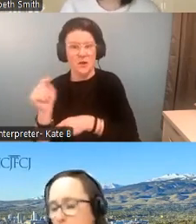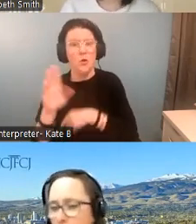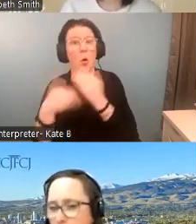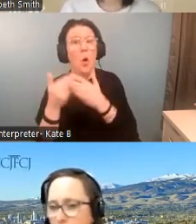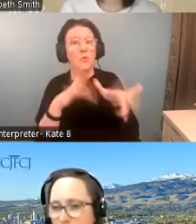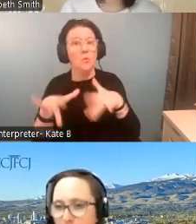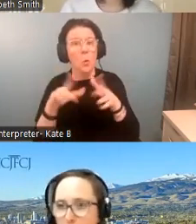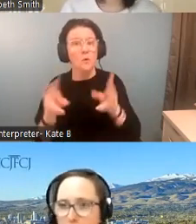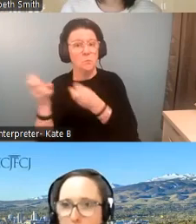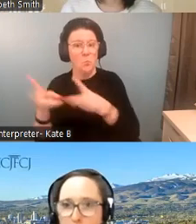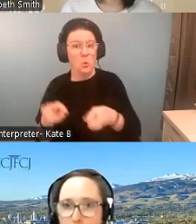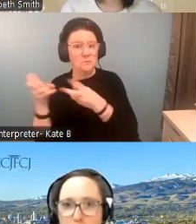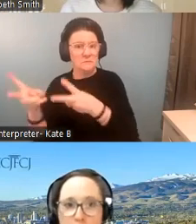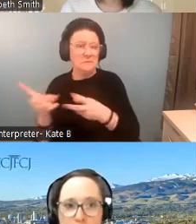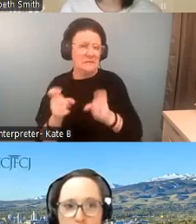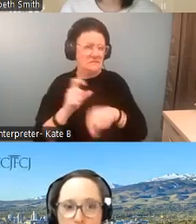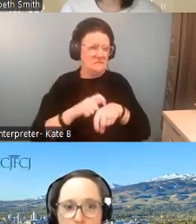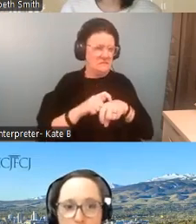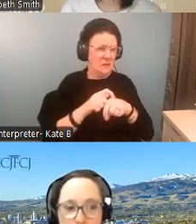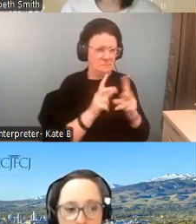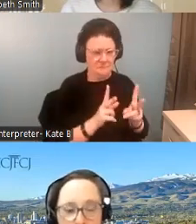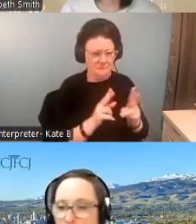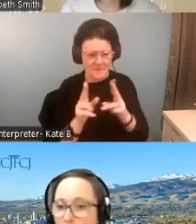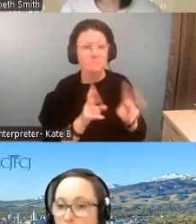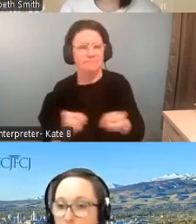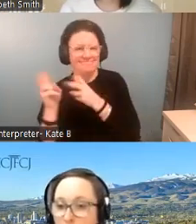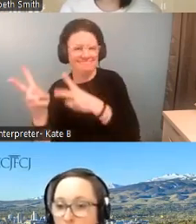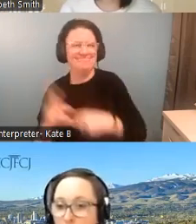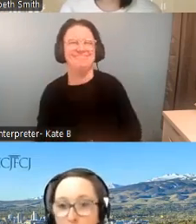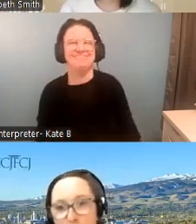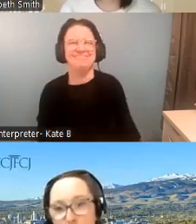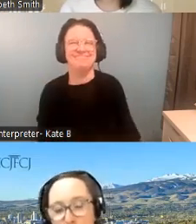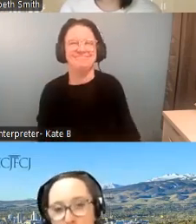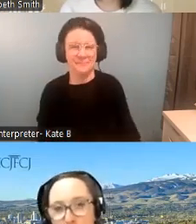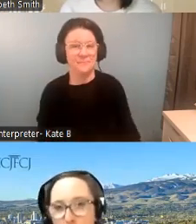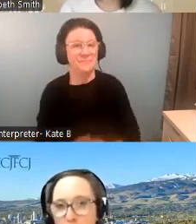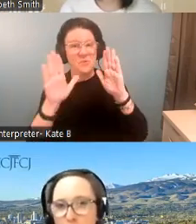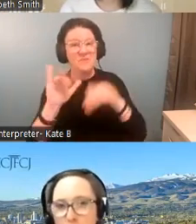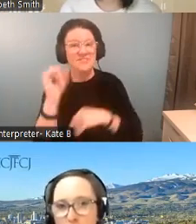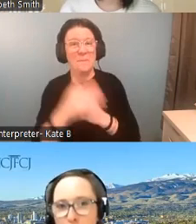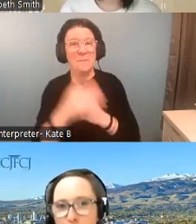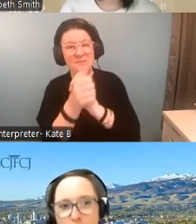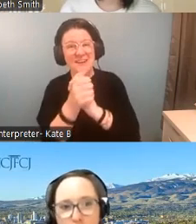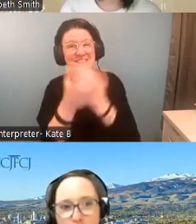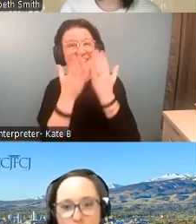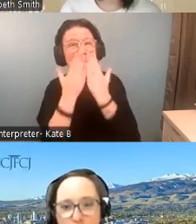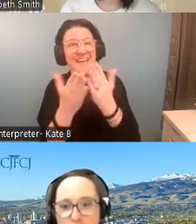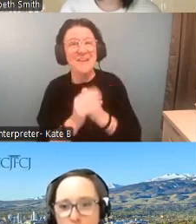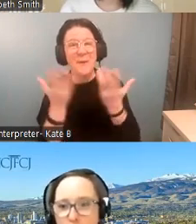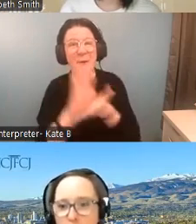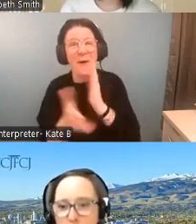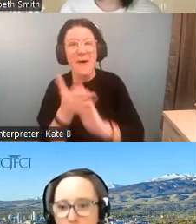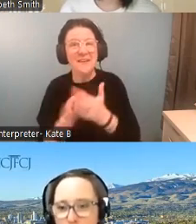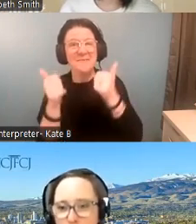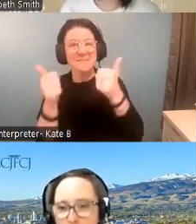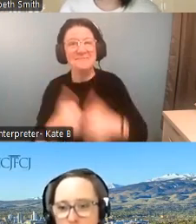posted. Just give us a little bit of time to be able to get this one up. But great job. Congratulations, everybody. All done with the office